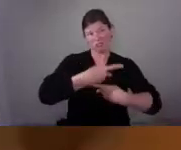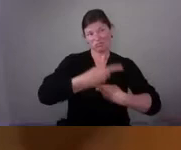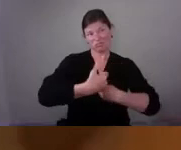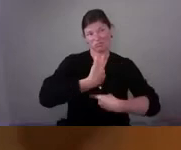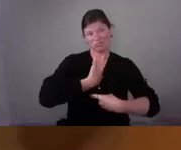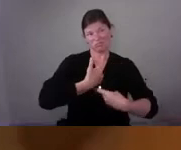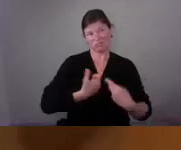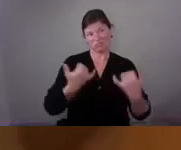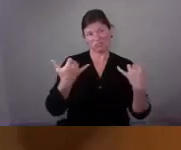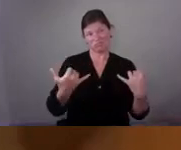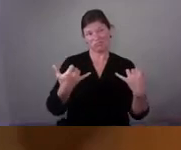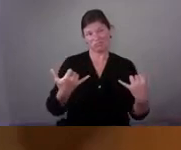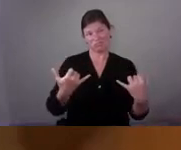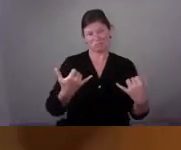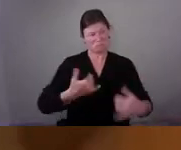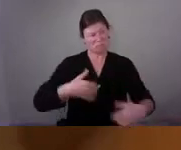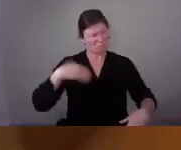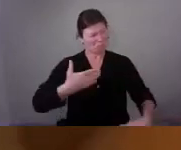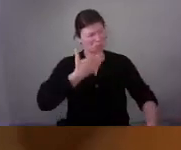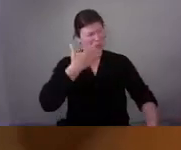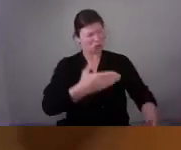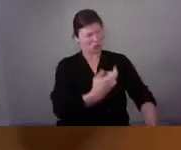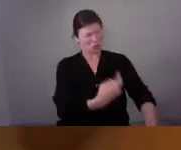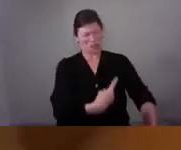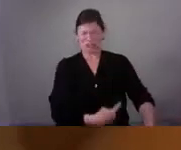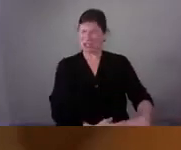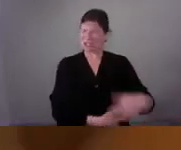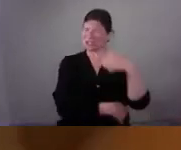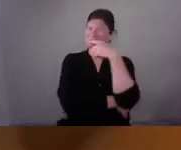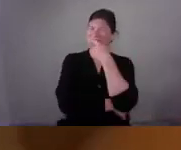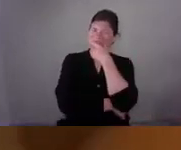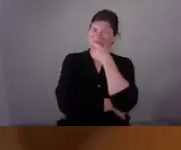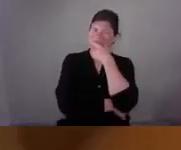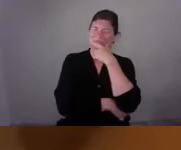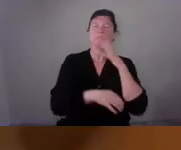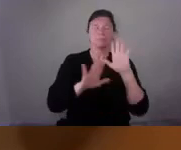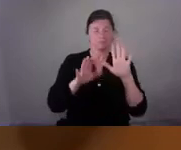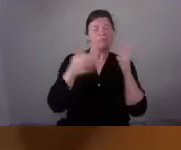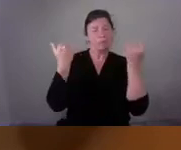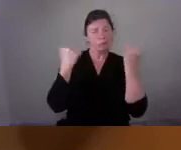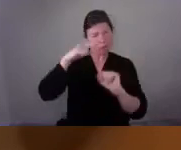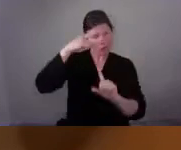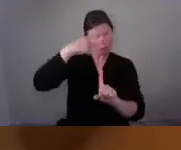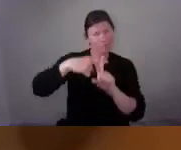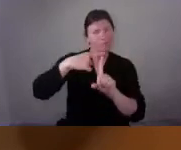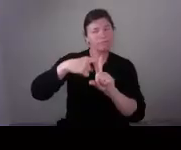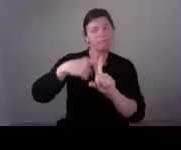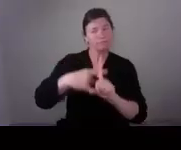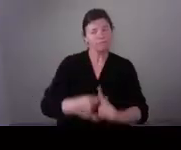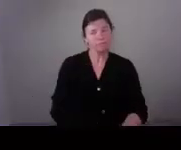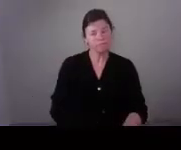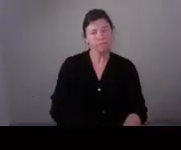dang, you got a good question. Trying to stay positive.